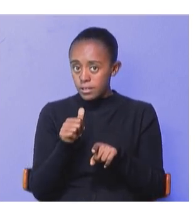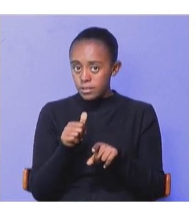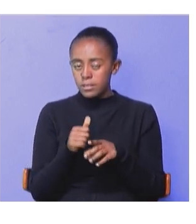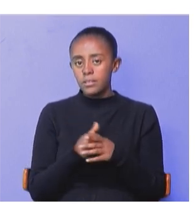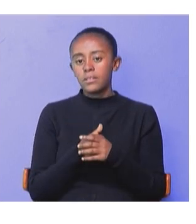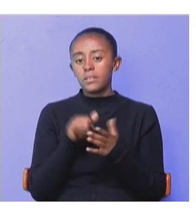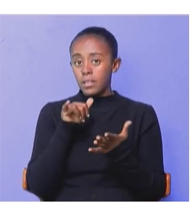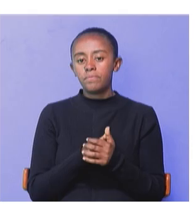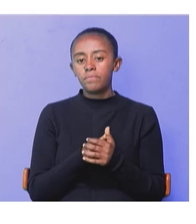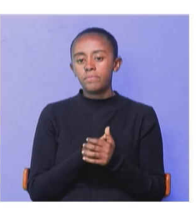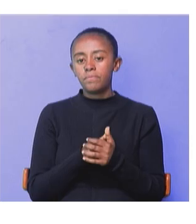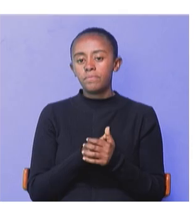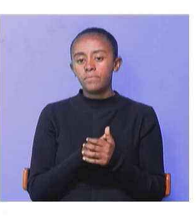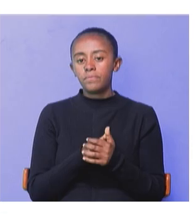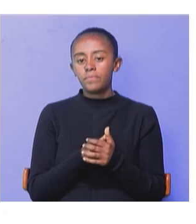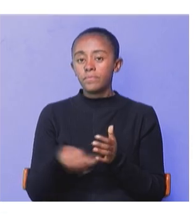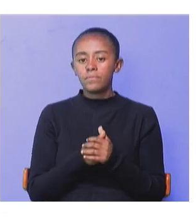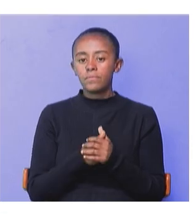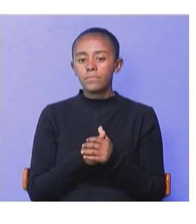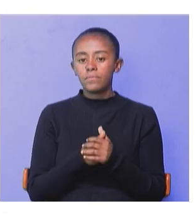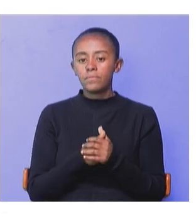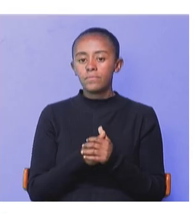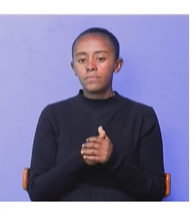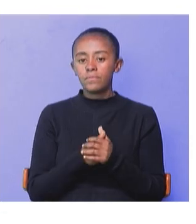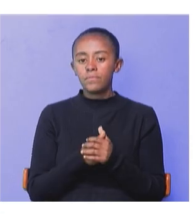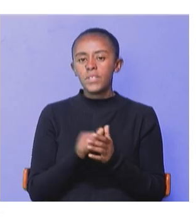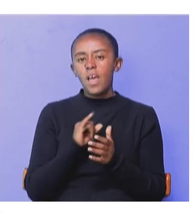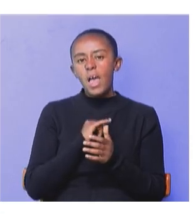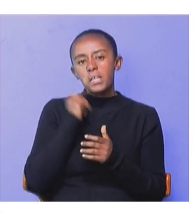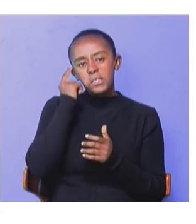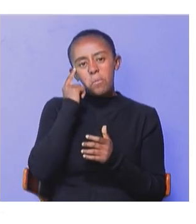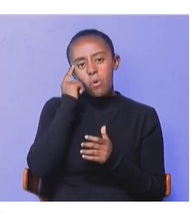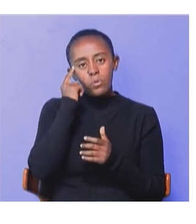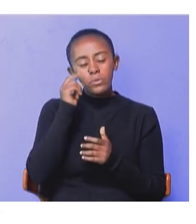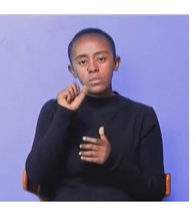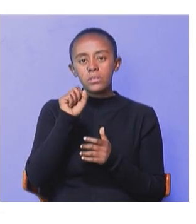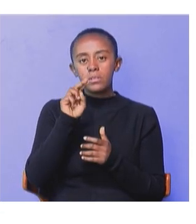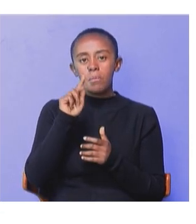disagree that. Number three, I suppose